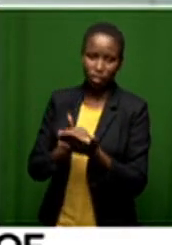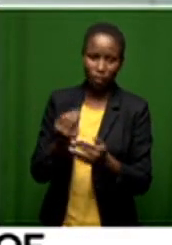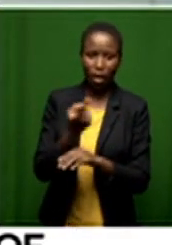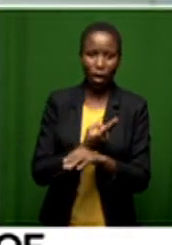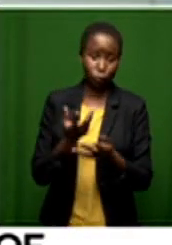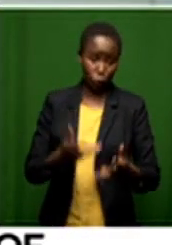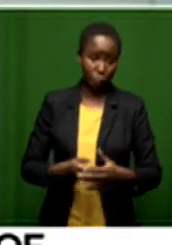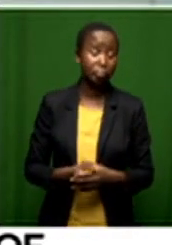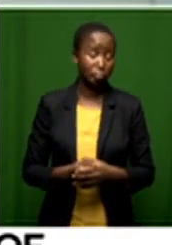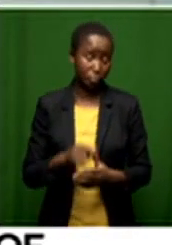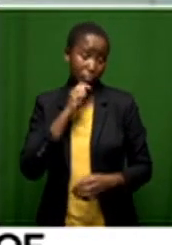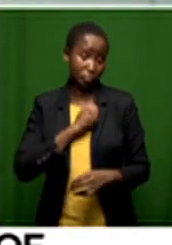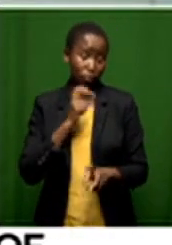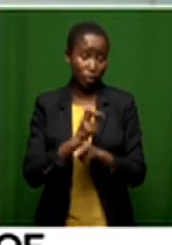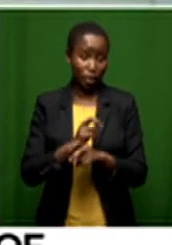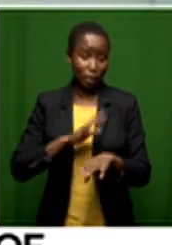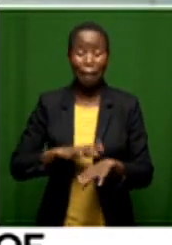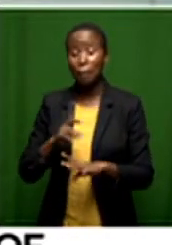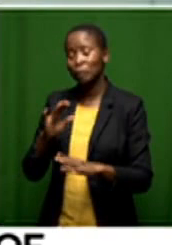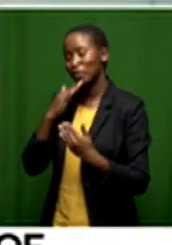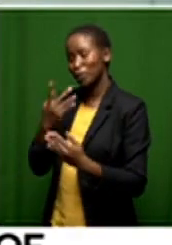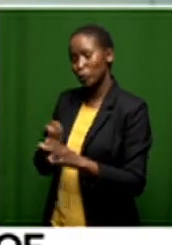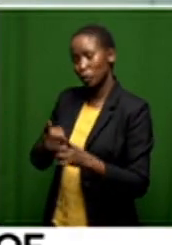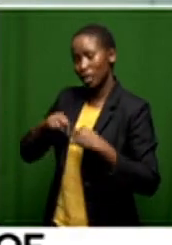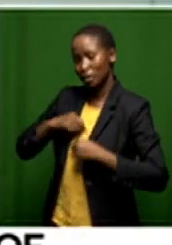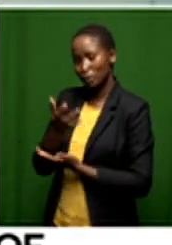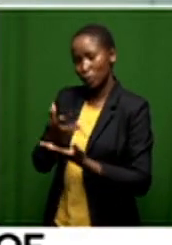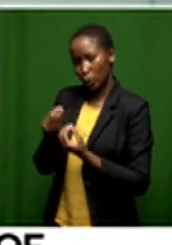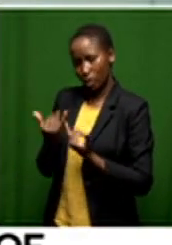So, yeah, difficult times. Anyway, Joanne, thanks very, very much for talking to us here on the program.